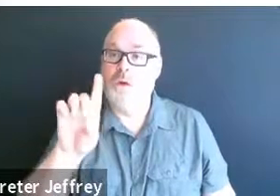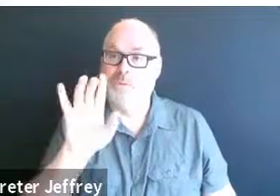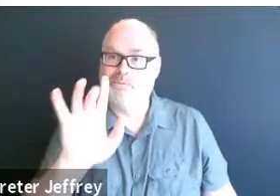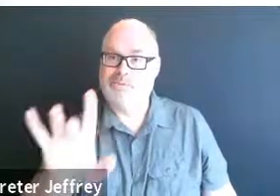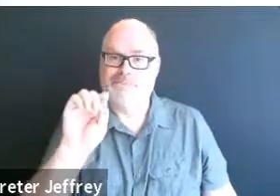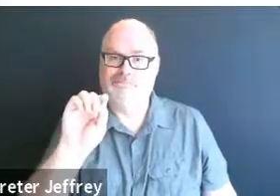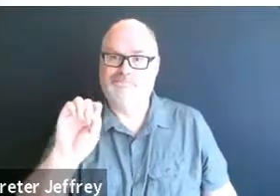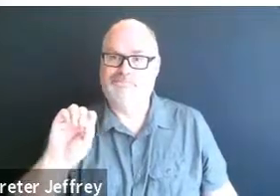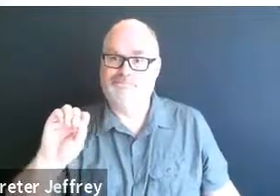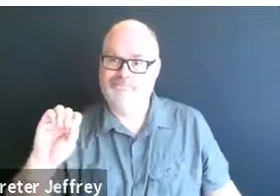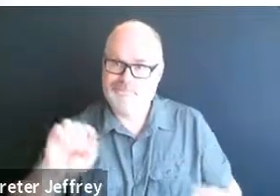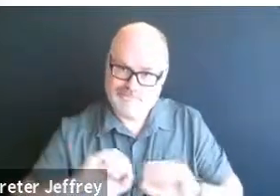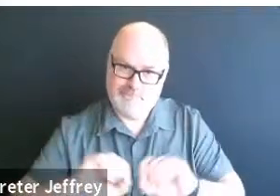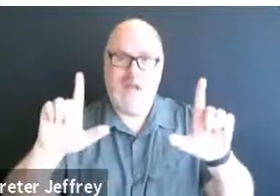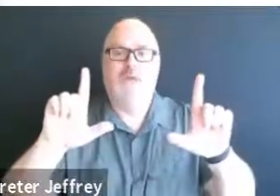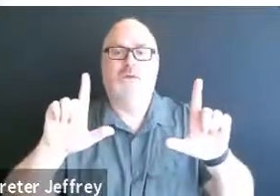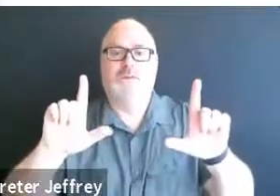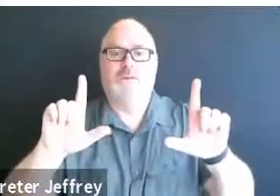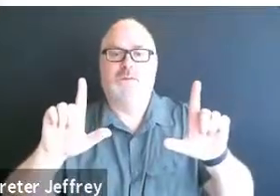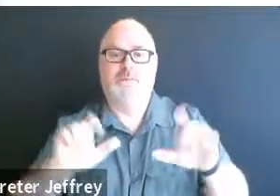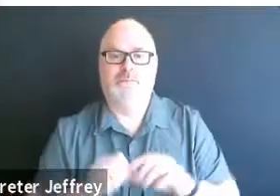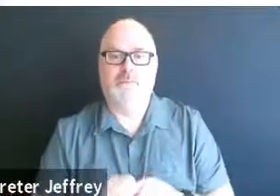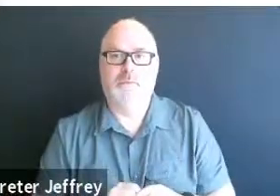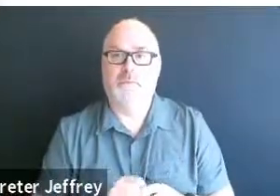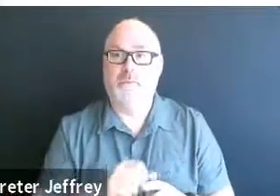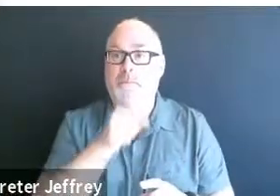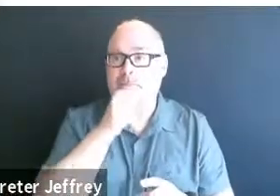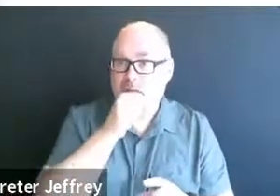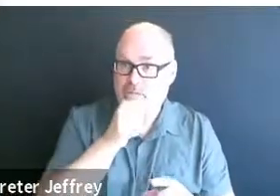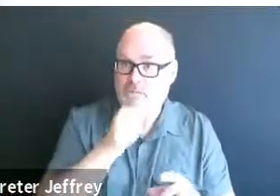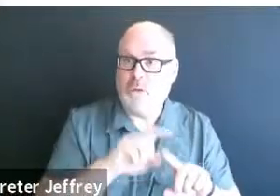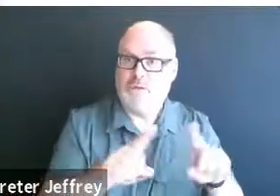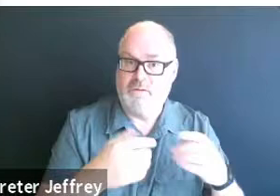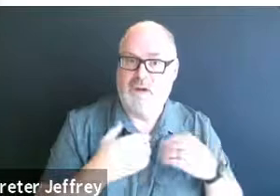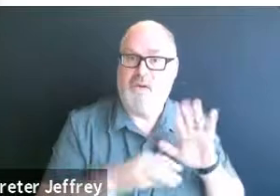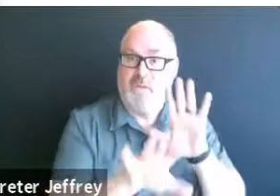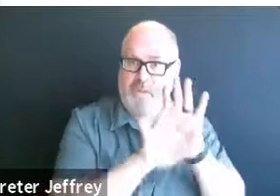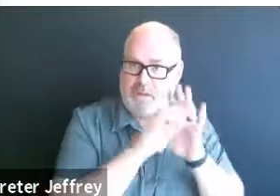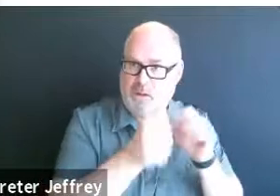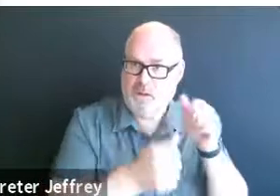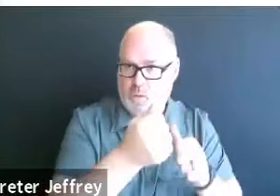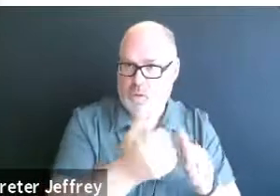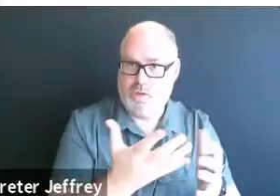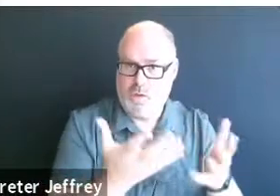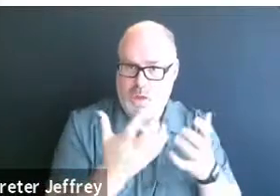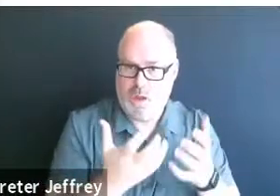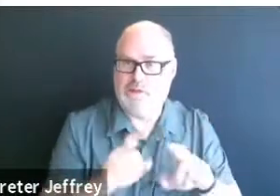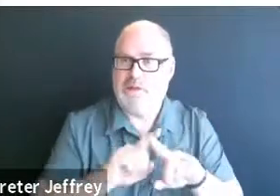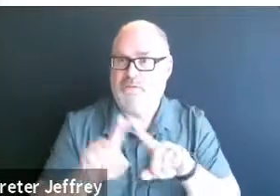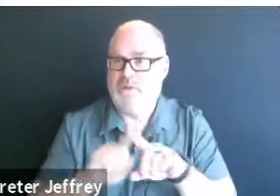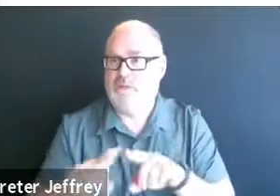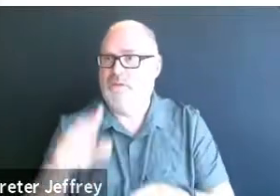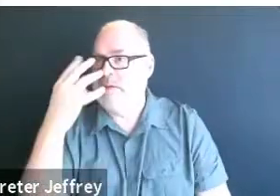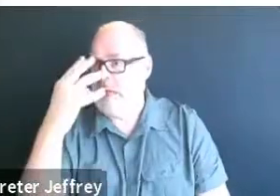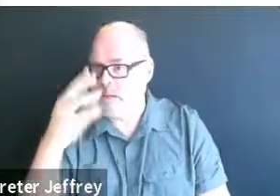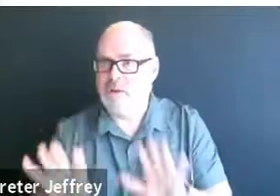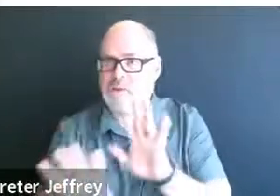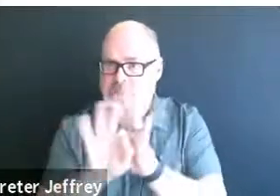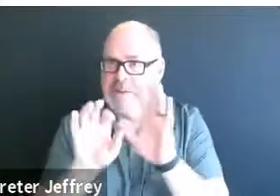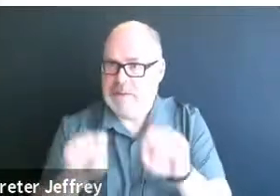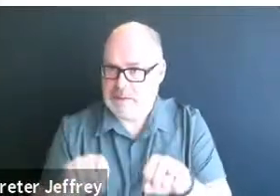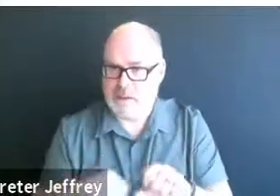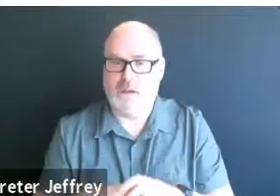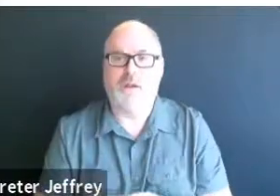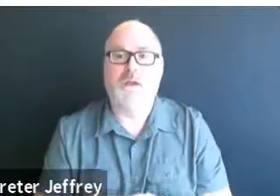This box will appear. You can, if you have different microphones, you can select which microphone. If you have multiple webcams, you can select here. But